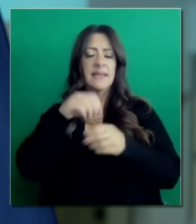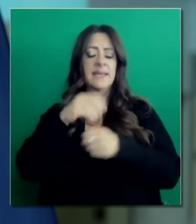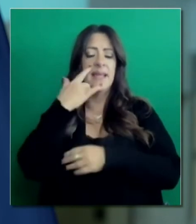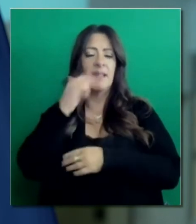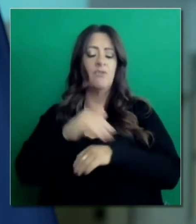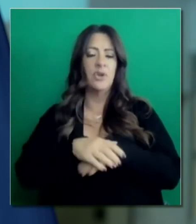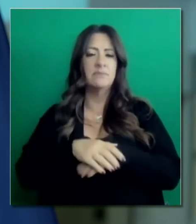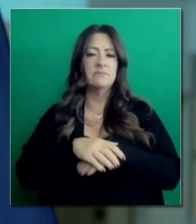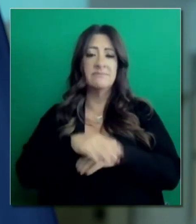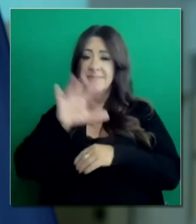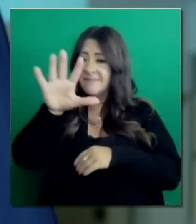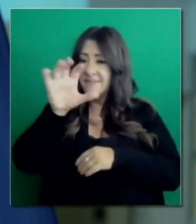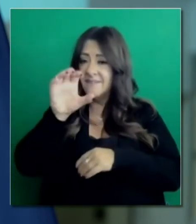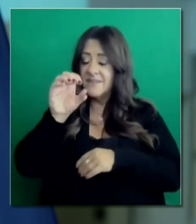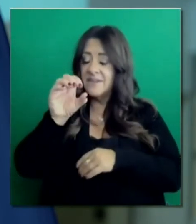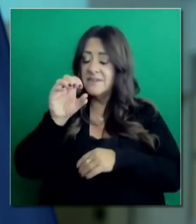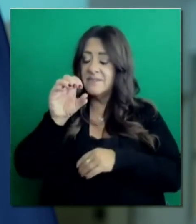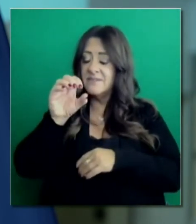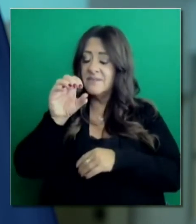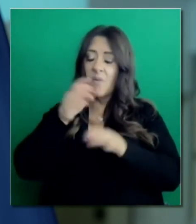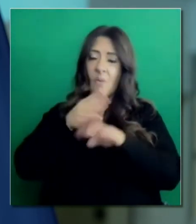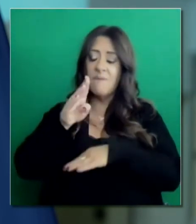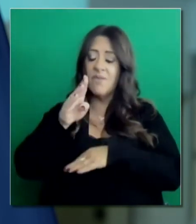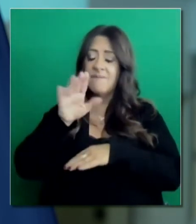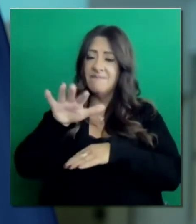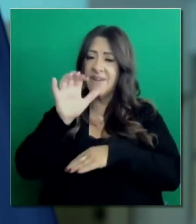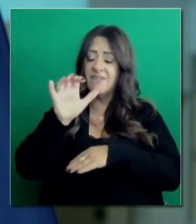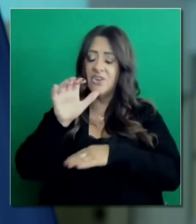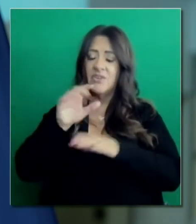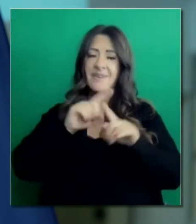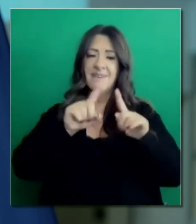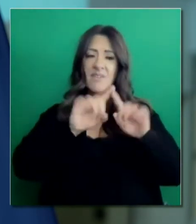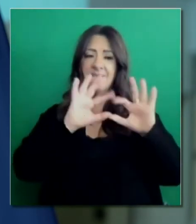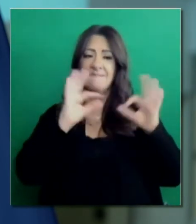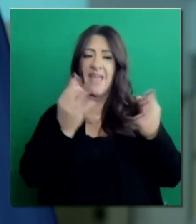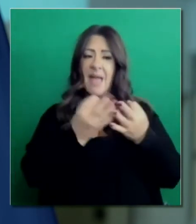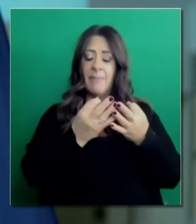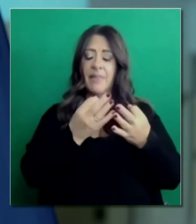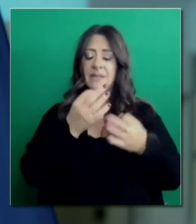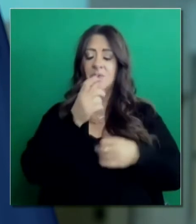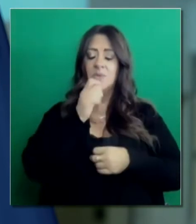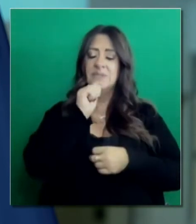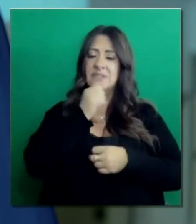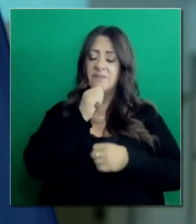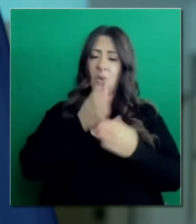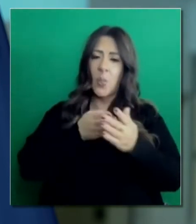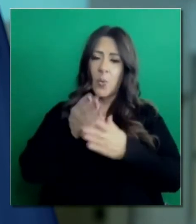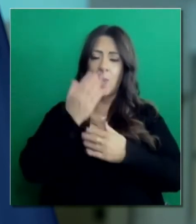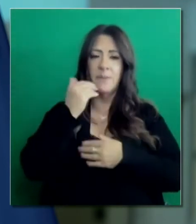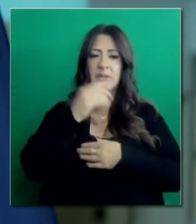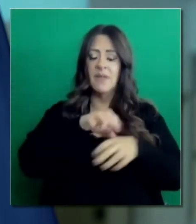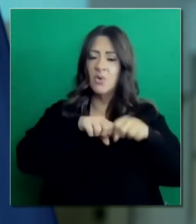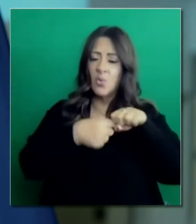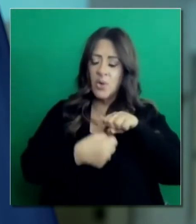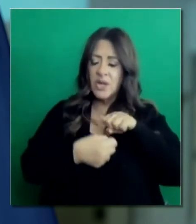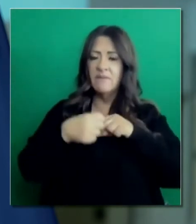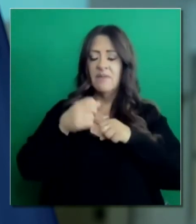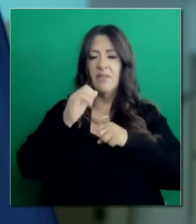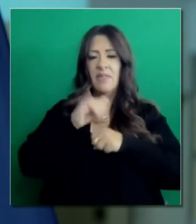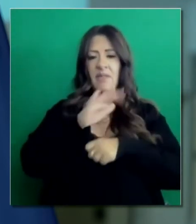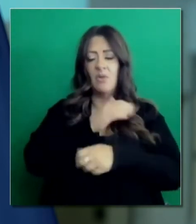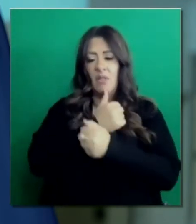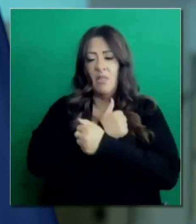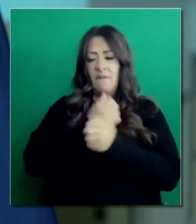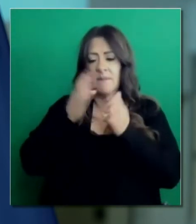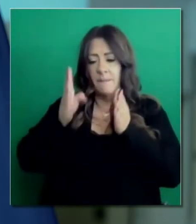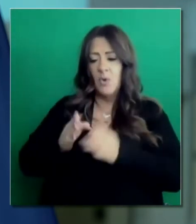500 families torn apart because they've lost a loved one because of the deadliness of this pandemic. And it's